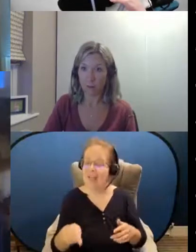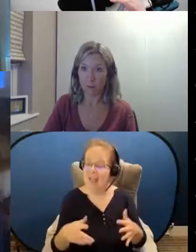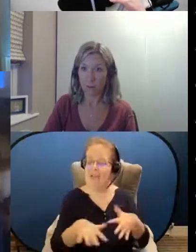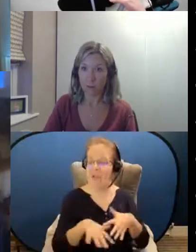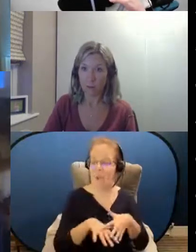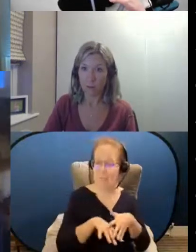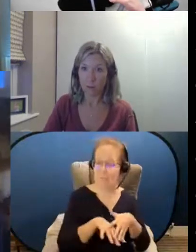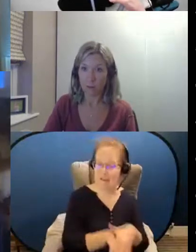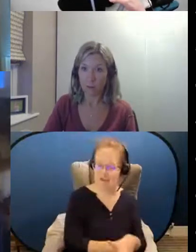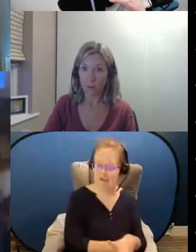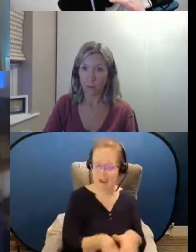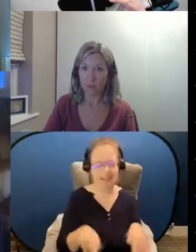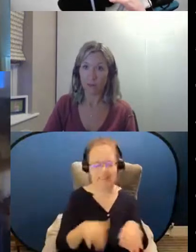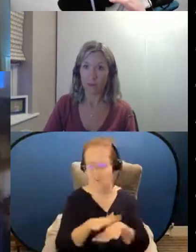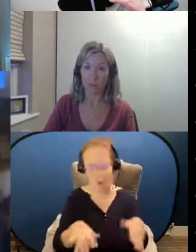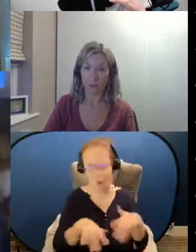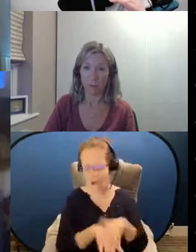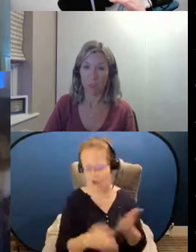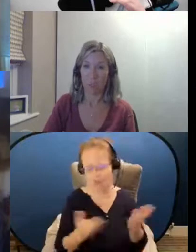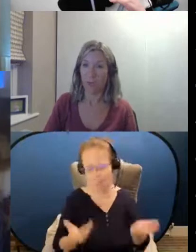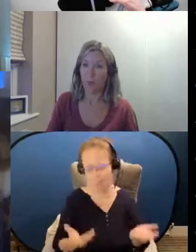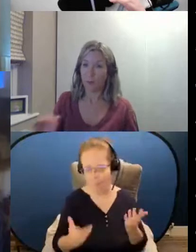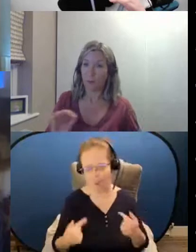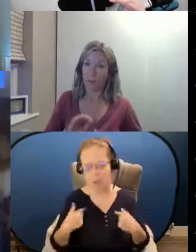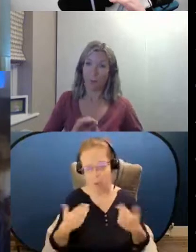let's be really clear, it is not.